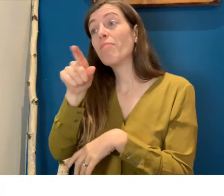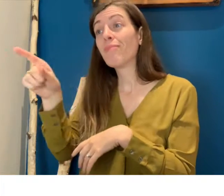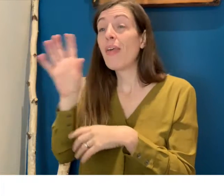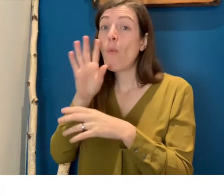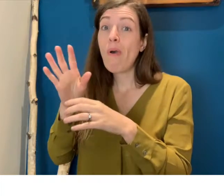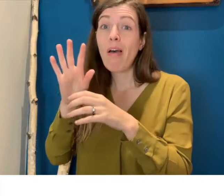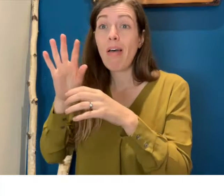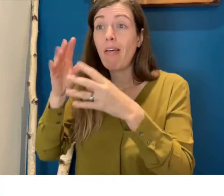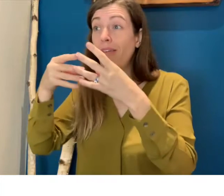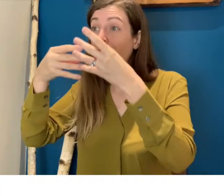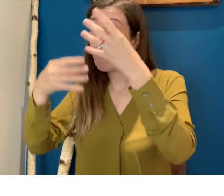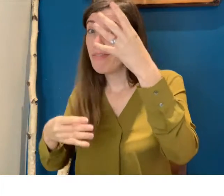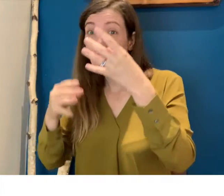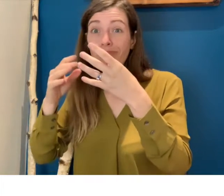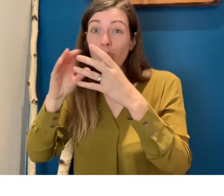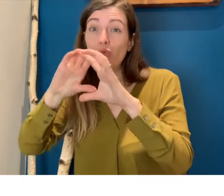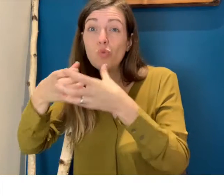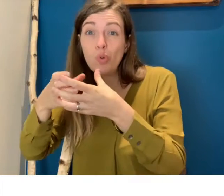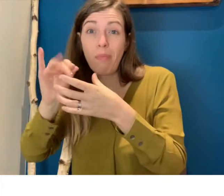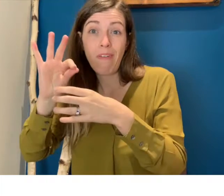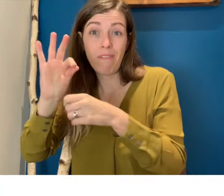use.